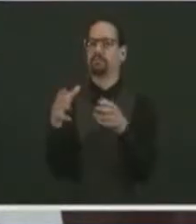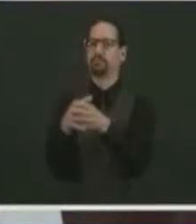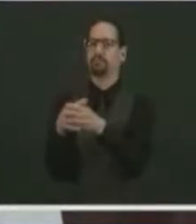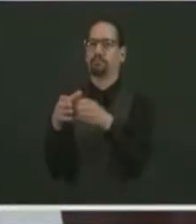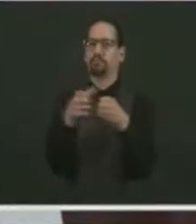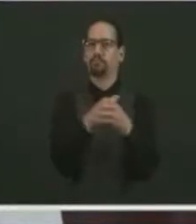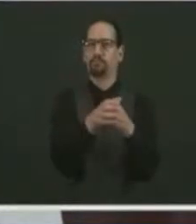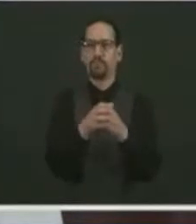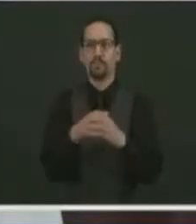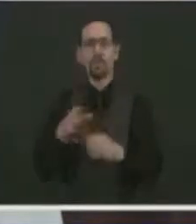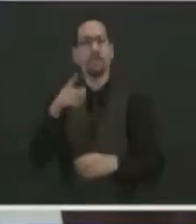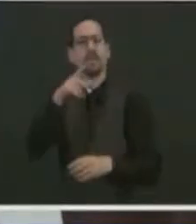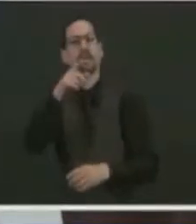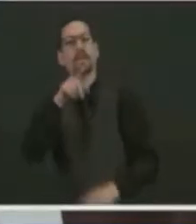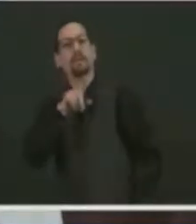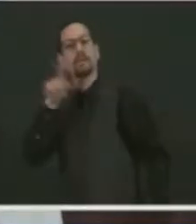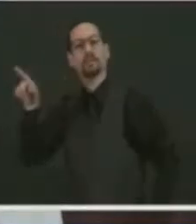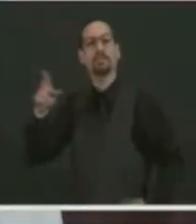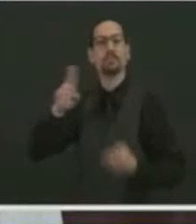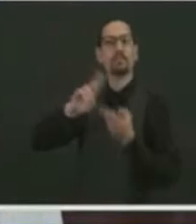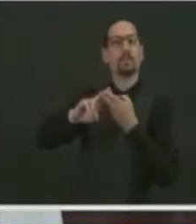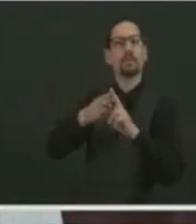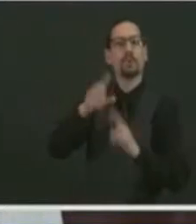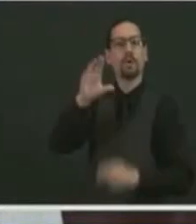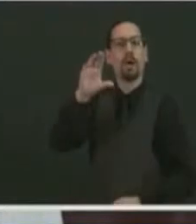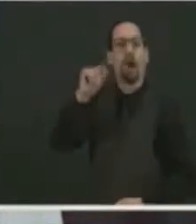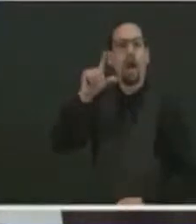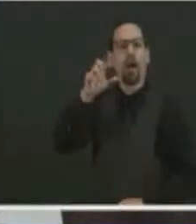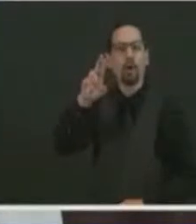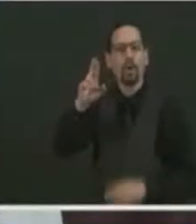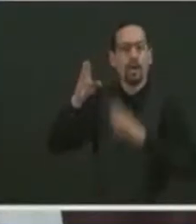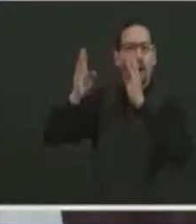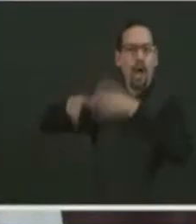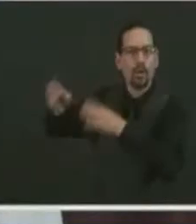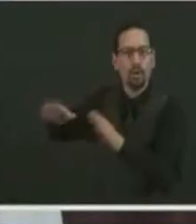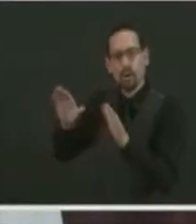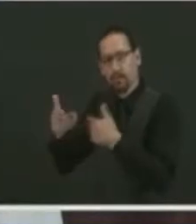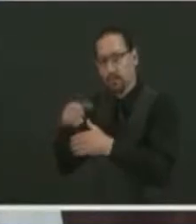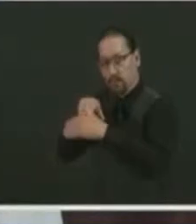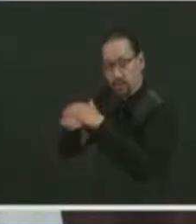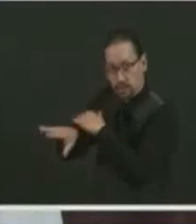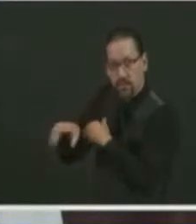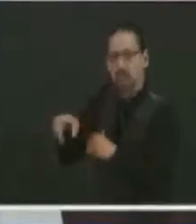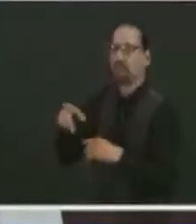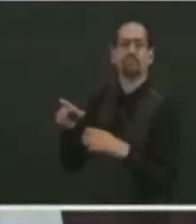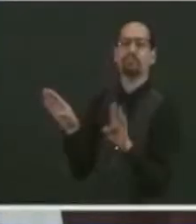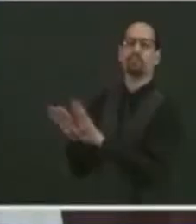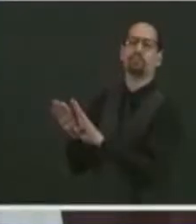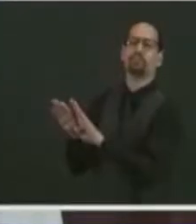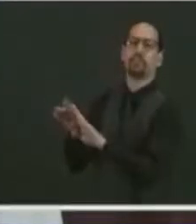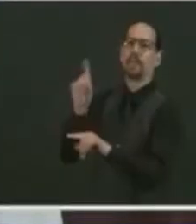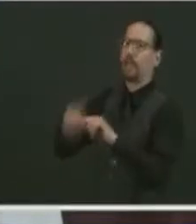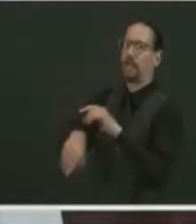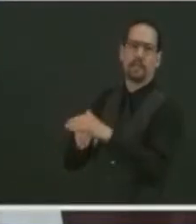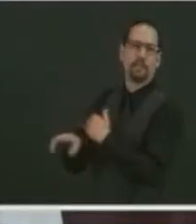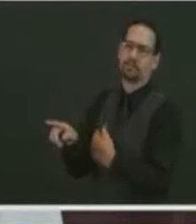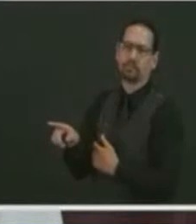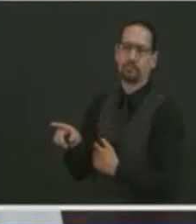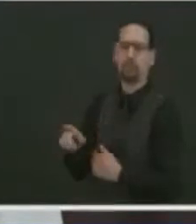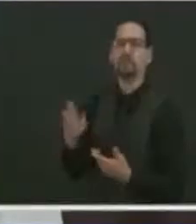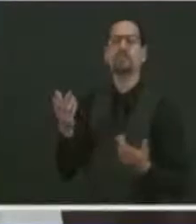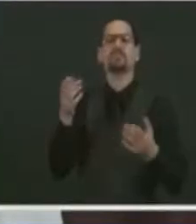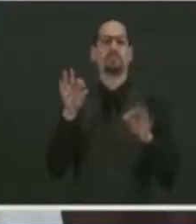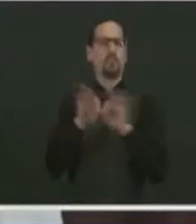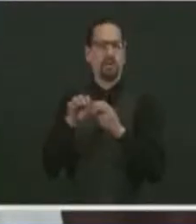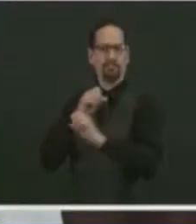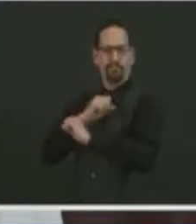phase. There will be more cleaning that the gym owners have to do. Just like when you go to a restaurant, you have to give your name